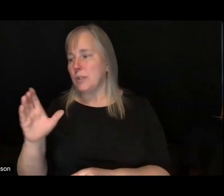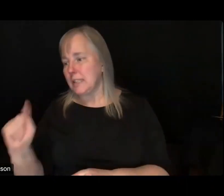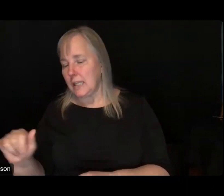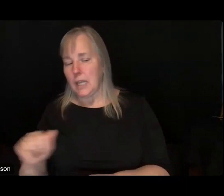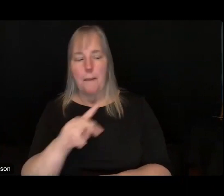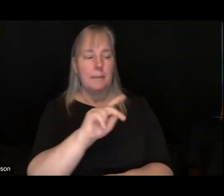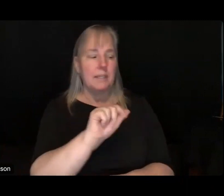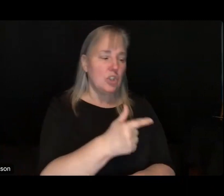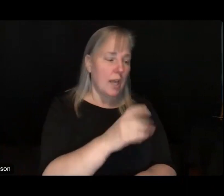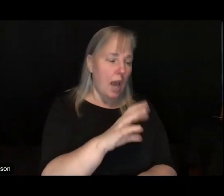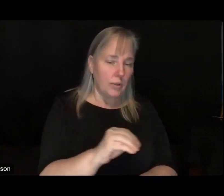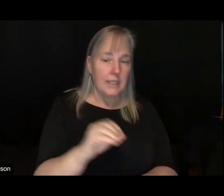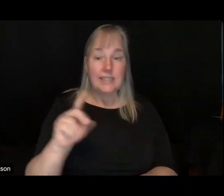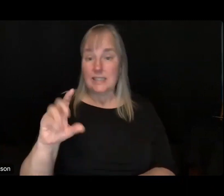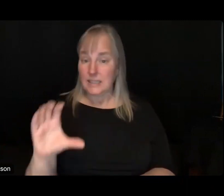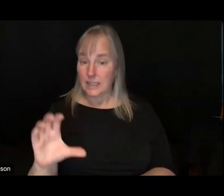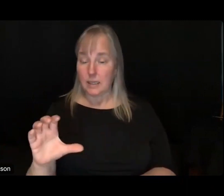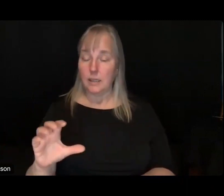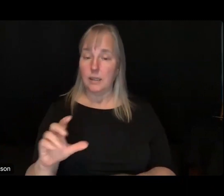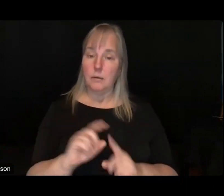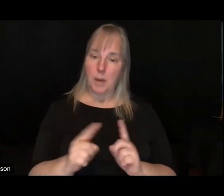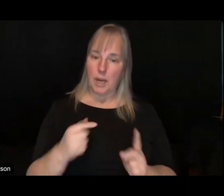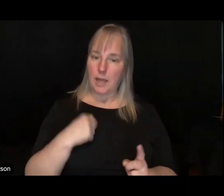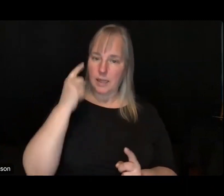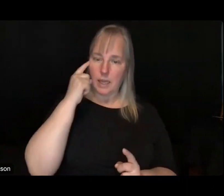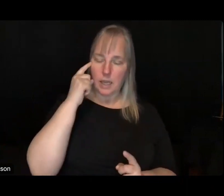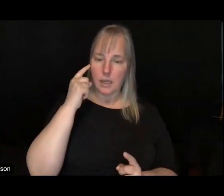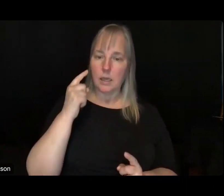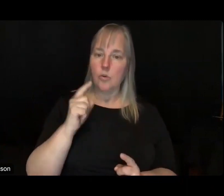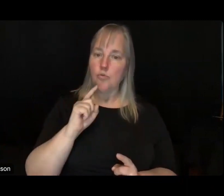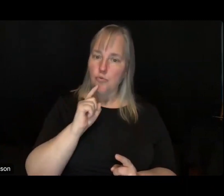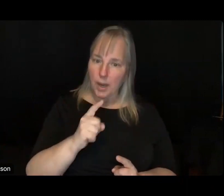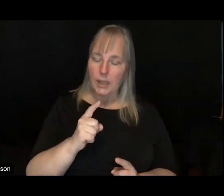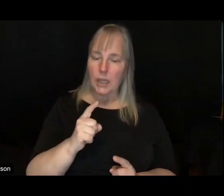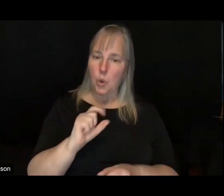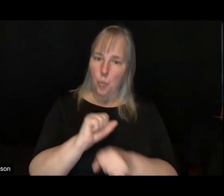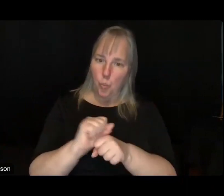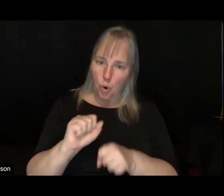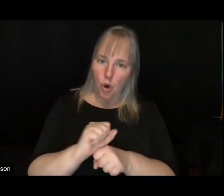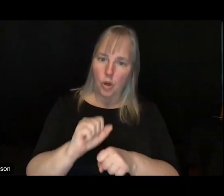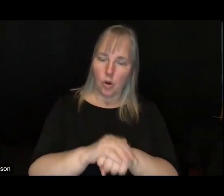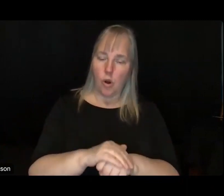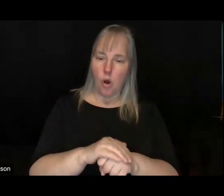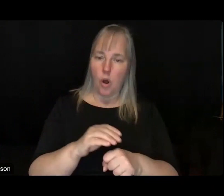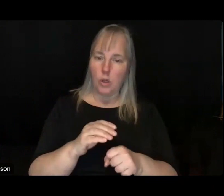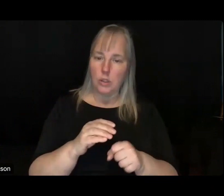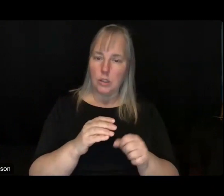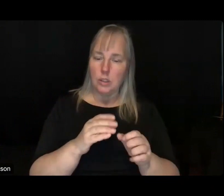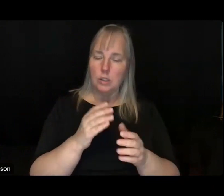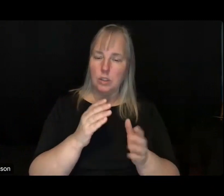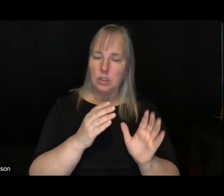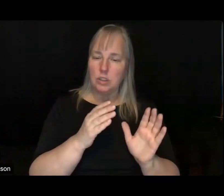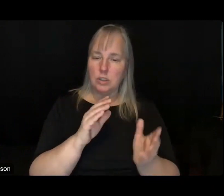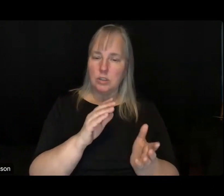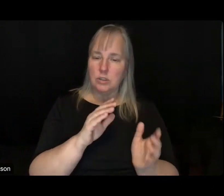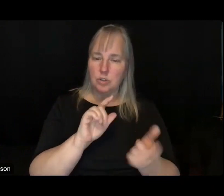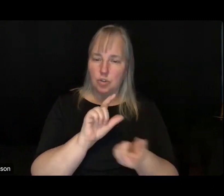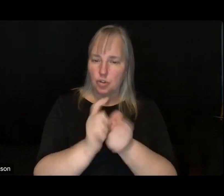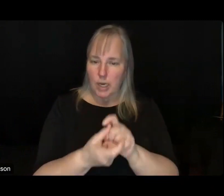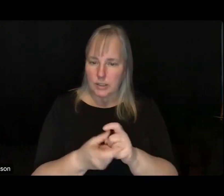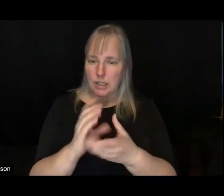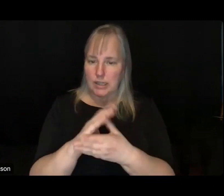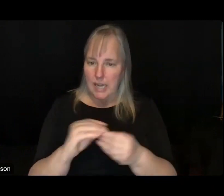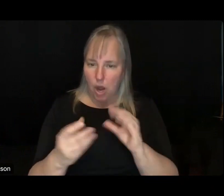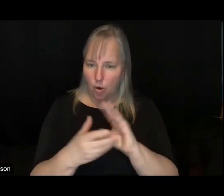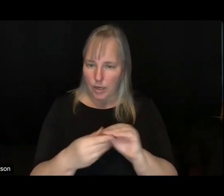DC. But I think really working on shifting the narrative around what